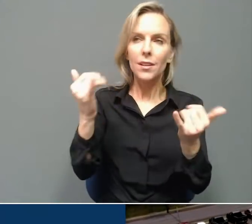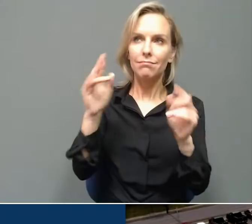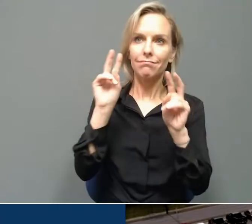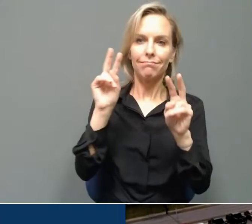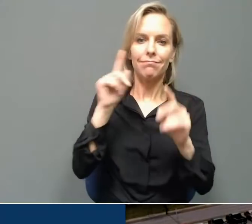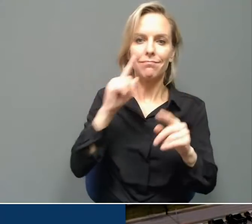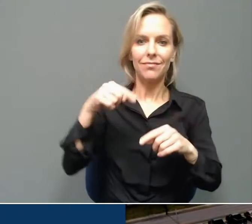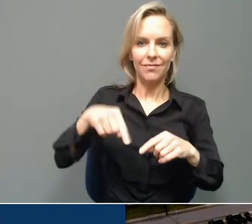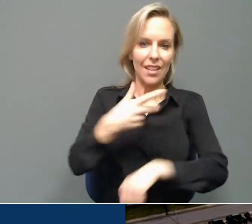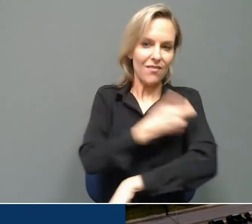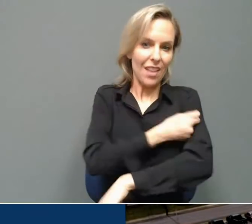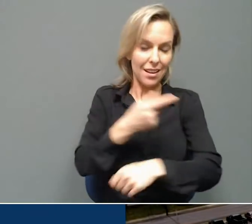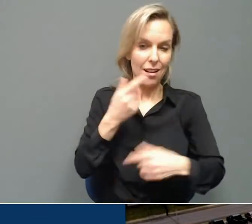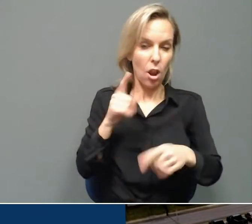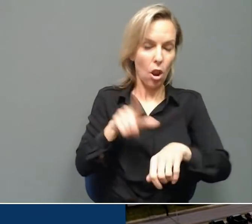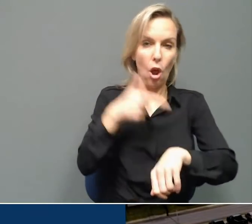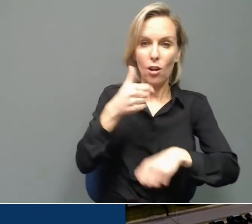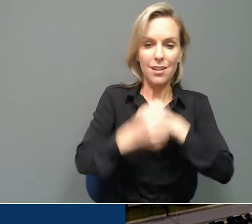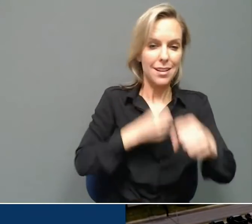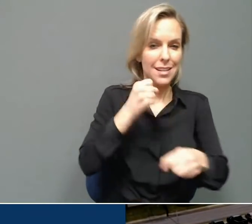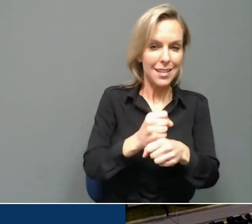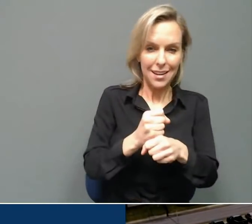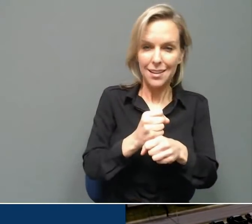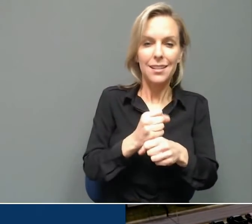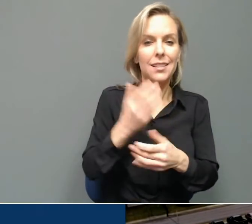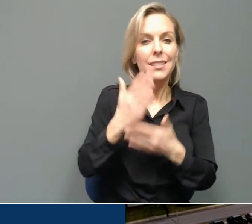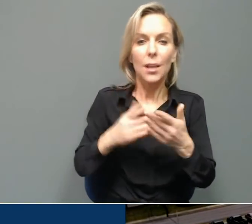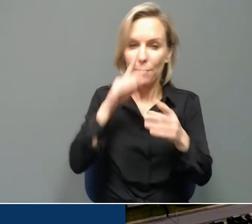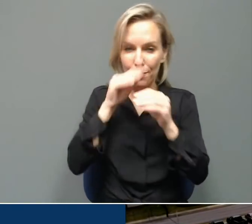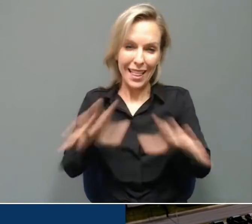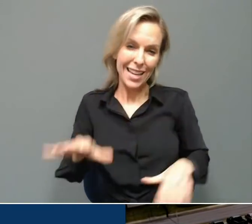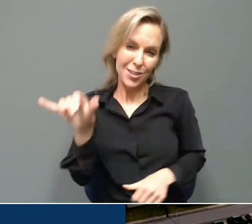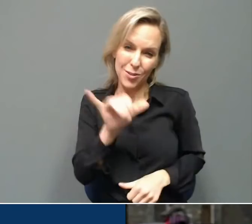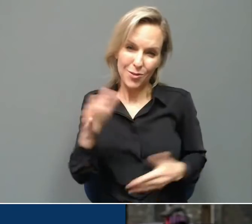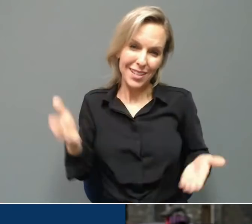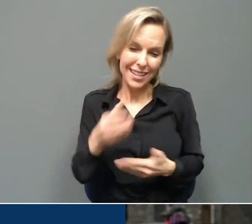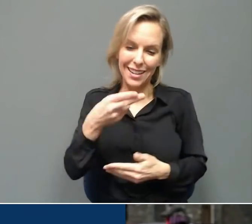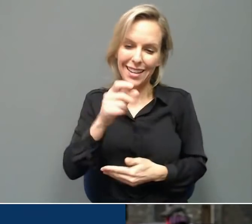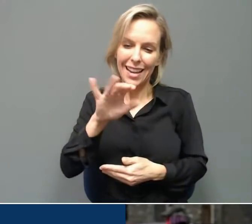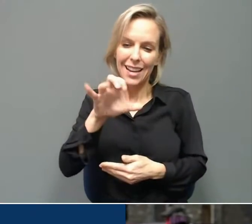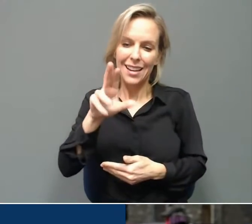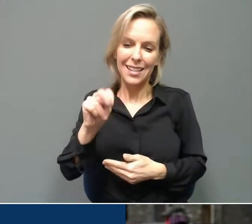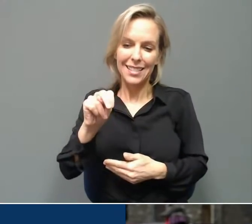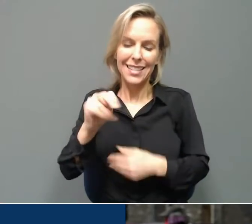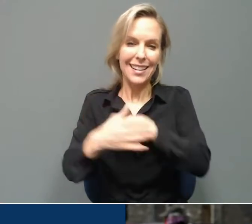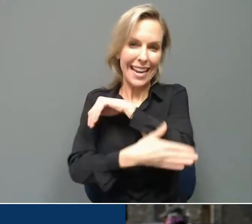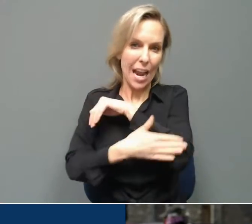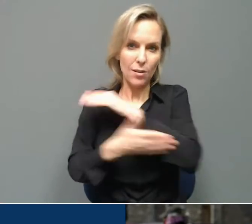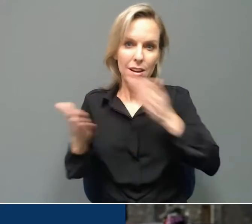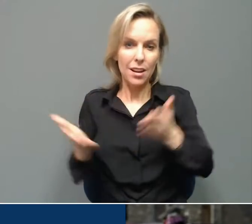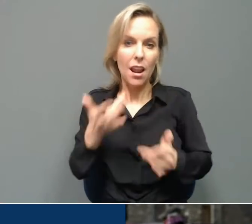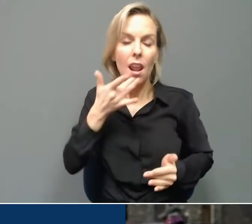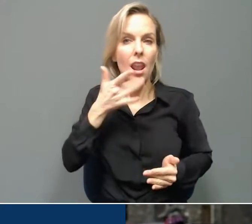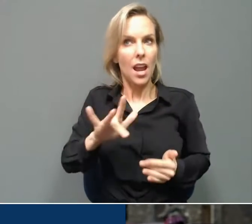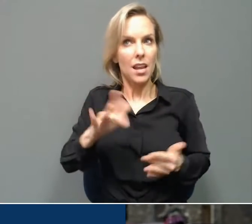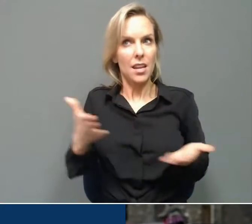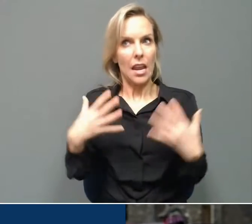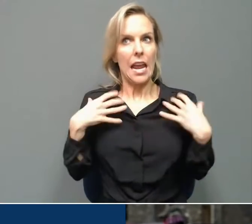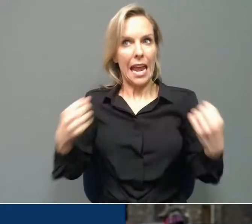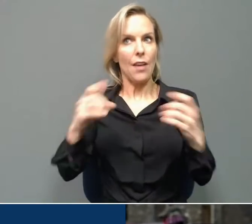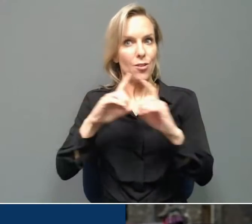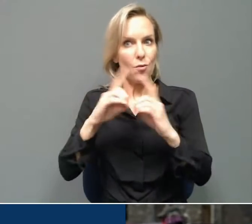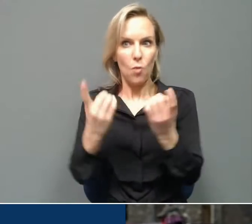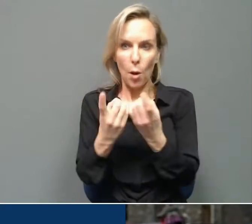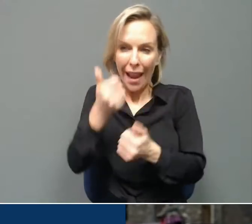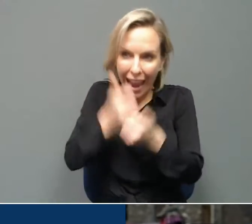some ways, but a lot of blessings for us here, especially in Harrison County, Ground Zero. We're lucky enough in Kentucky to have a health department in every county